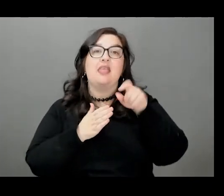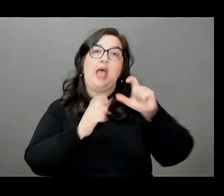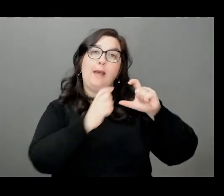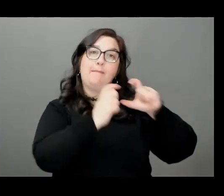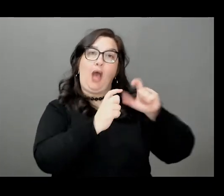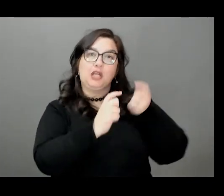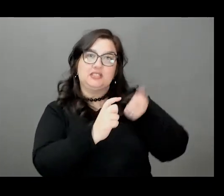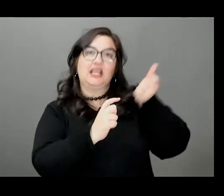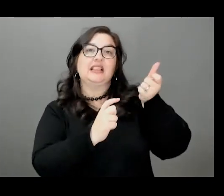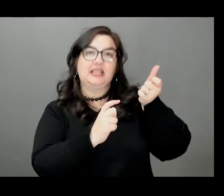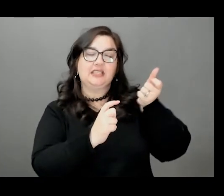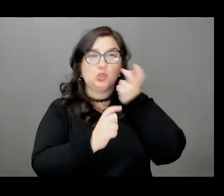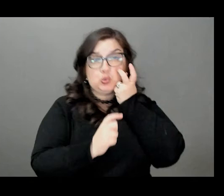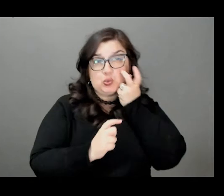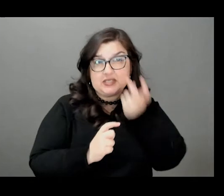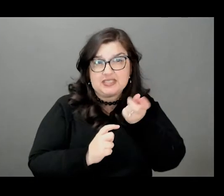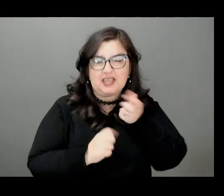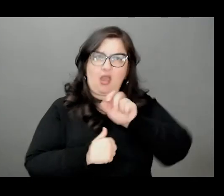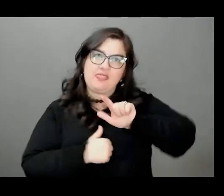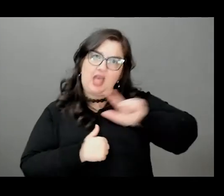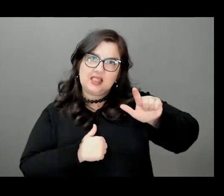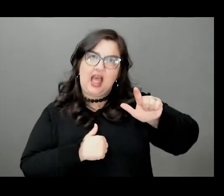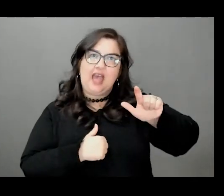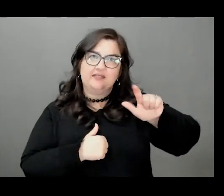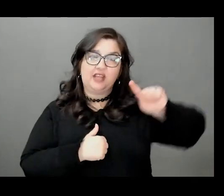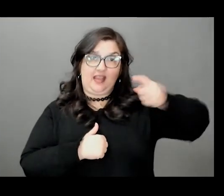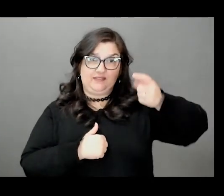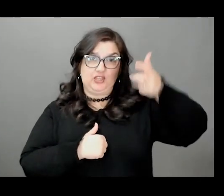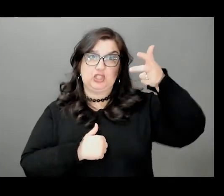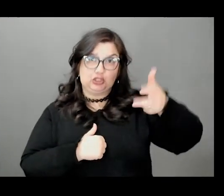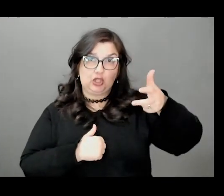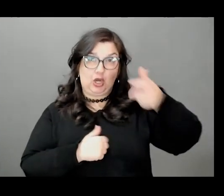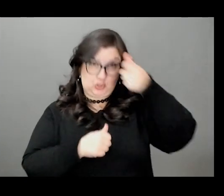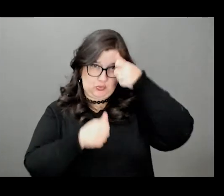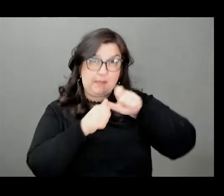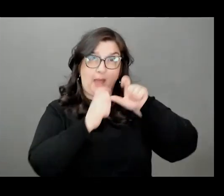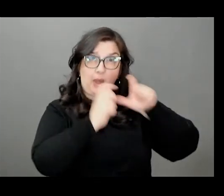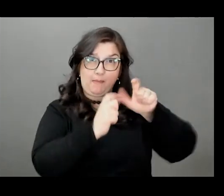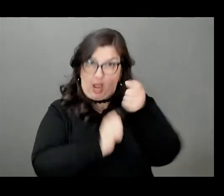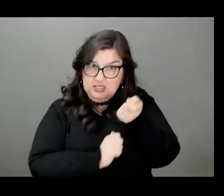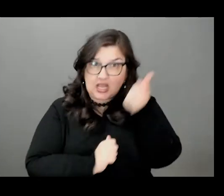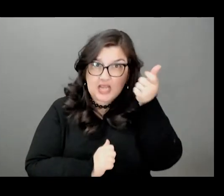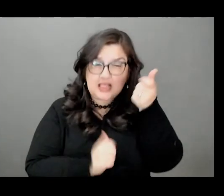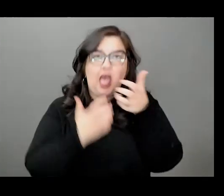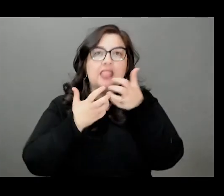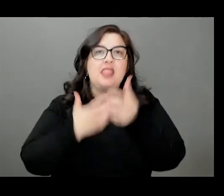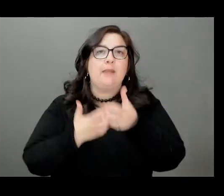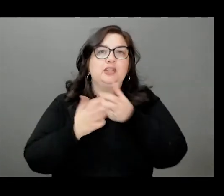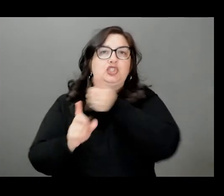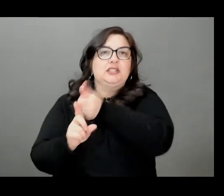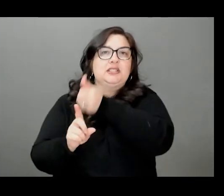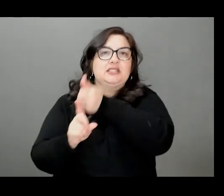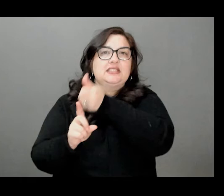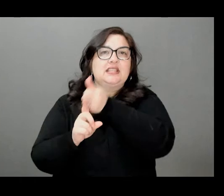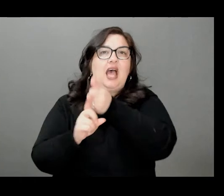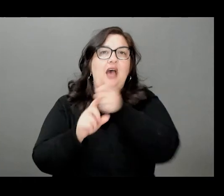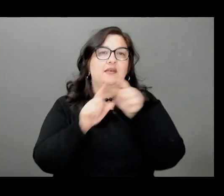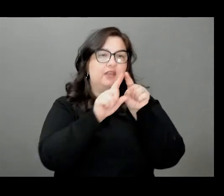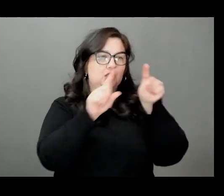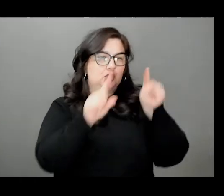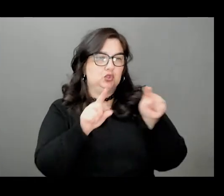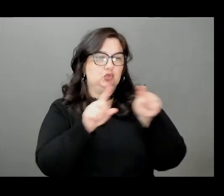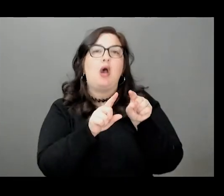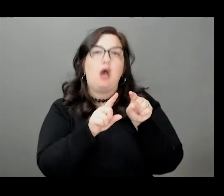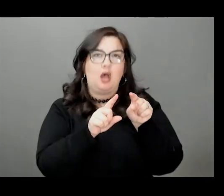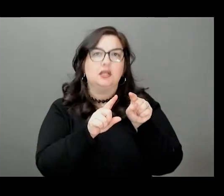of the machine validation. So I, as a human, deleted that box, and now, if you see on the left-hand side, the first car where I deleted that